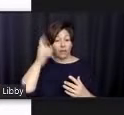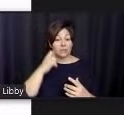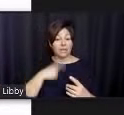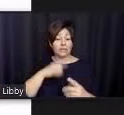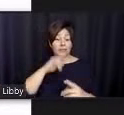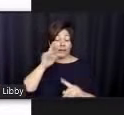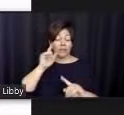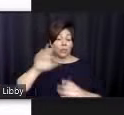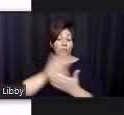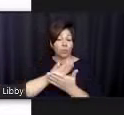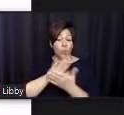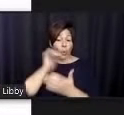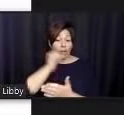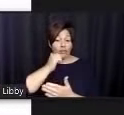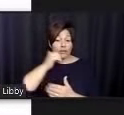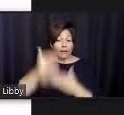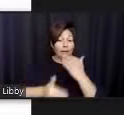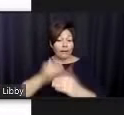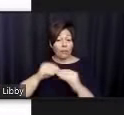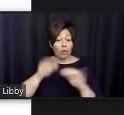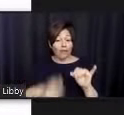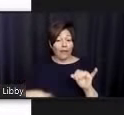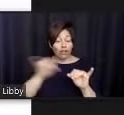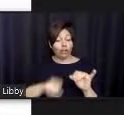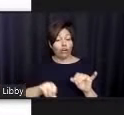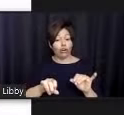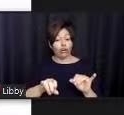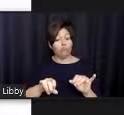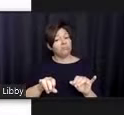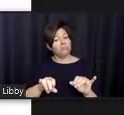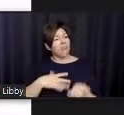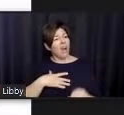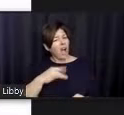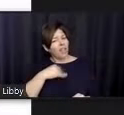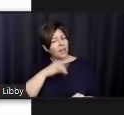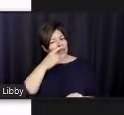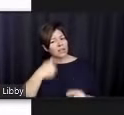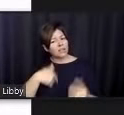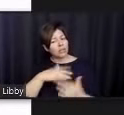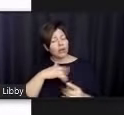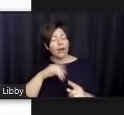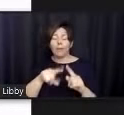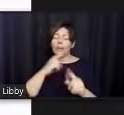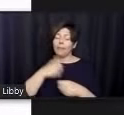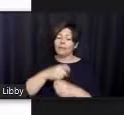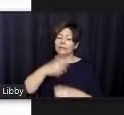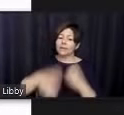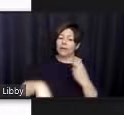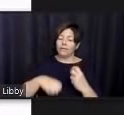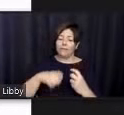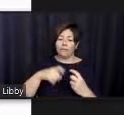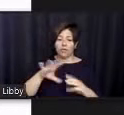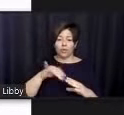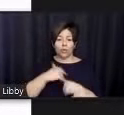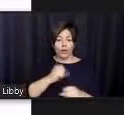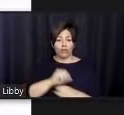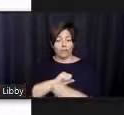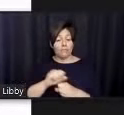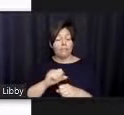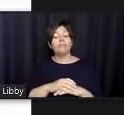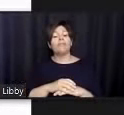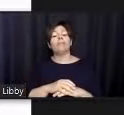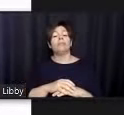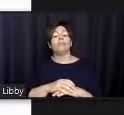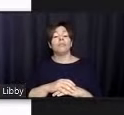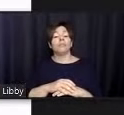regular basis. And so it's not that I didn't like them being around, it's just that it made it very difficult. Okay. So when we talk about this, this is what